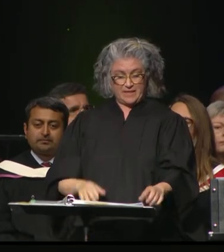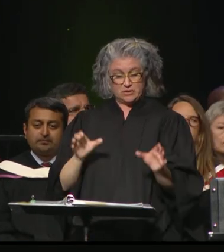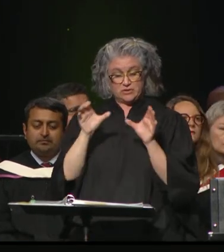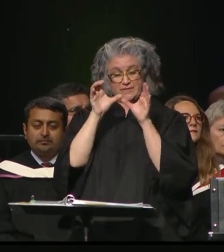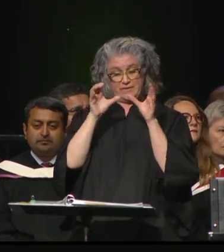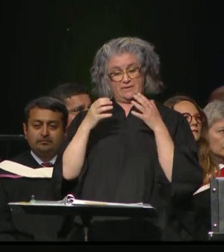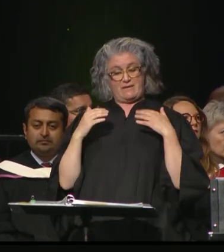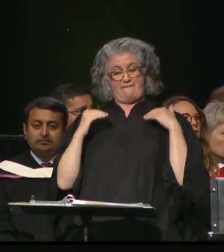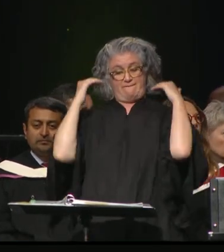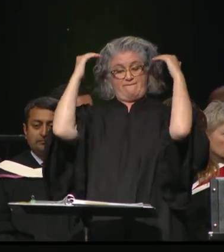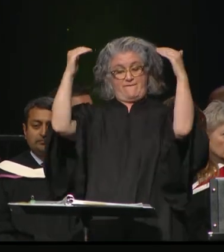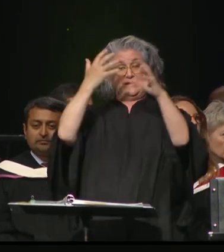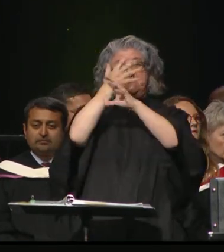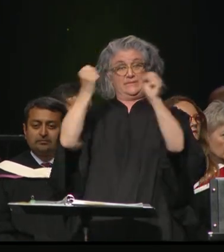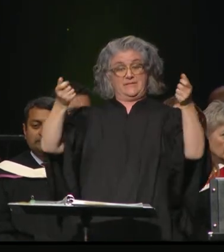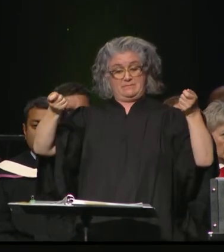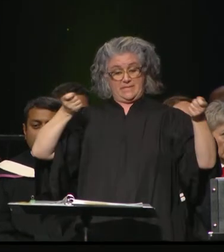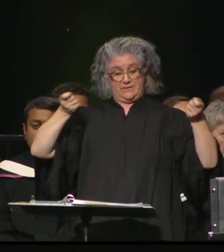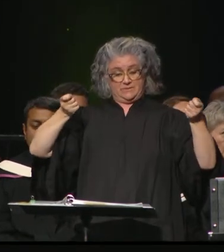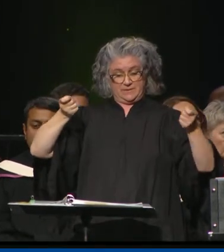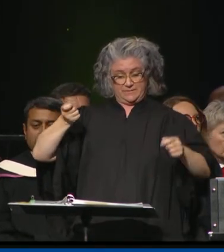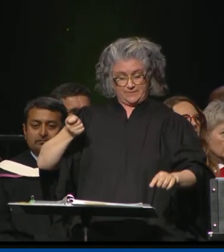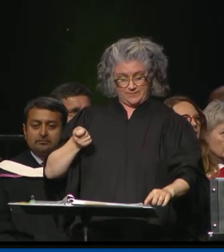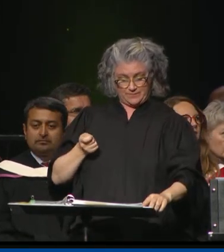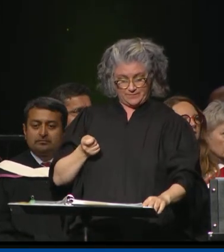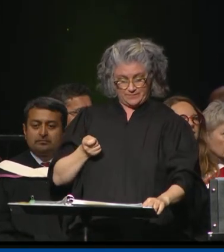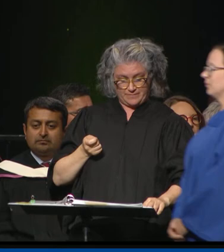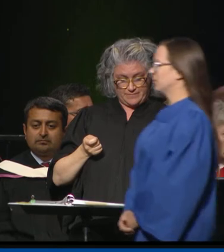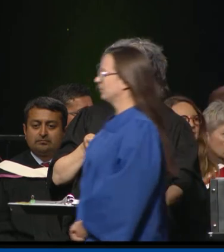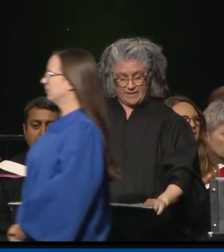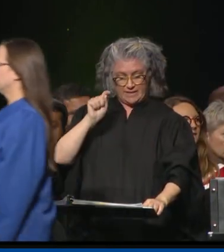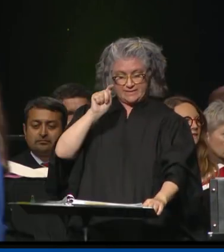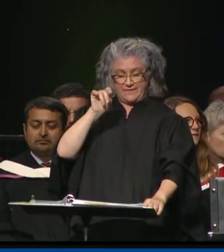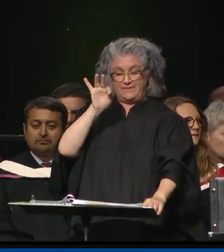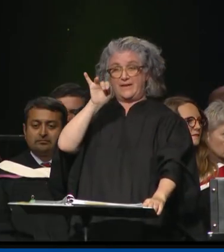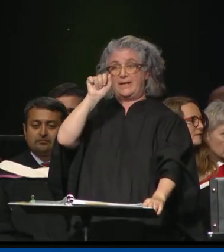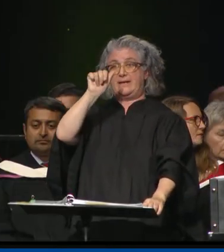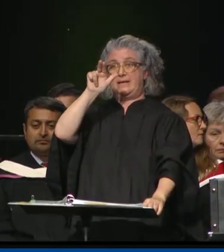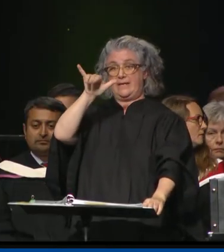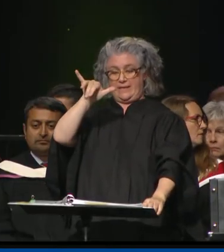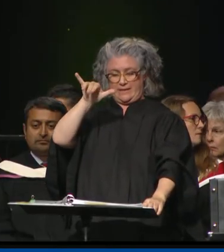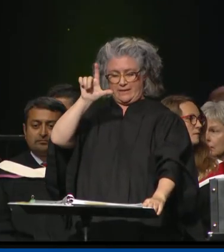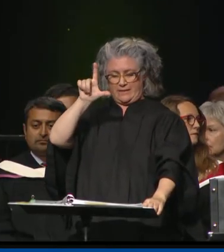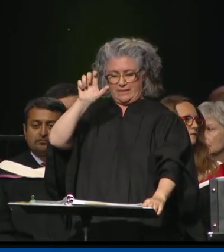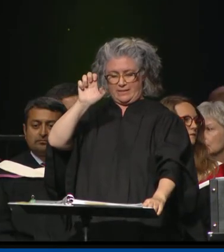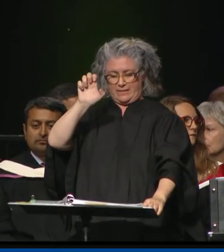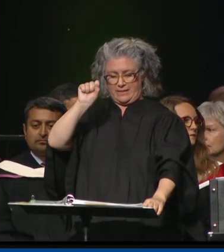Certificate in Advanced Safety Management, Tiffany Lesko.